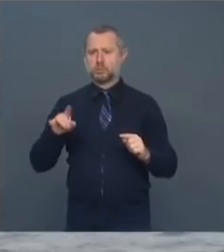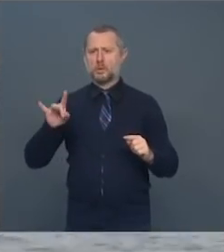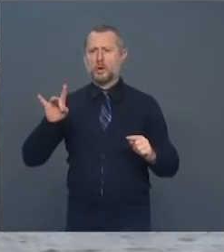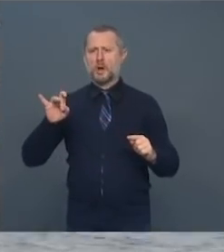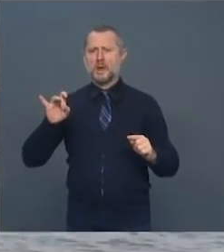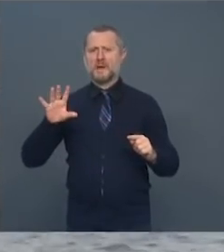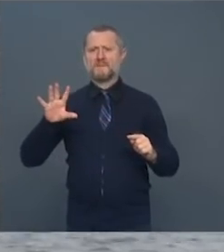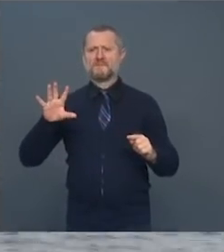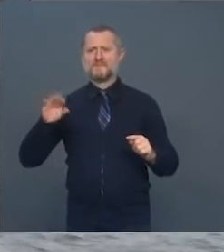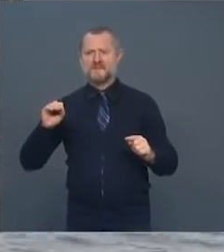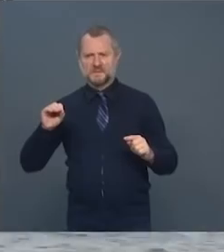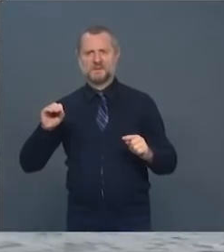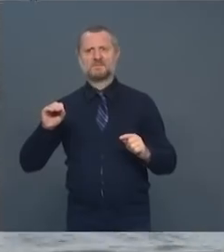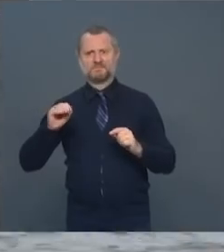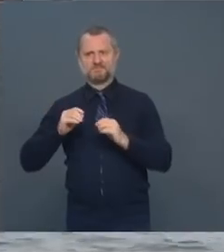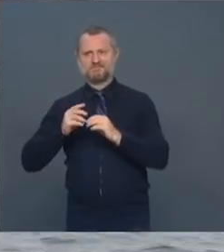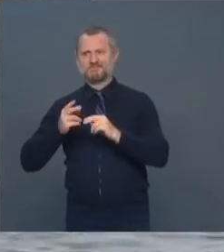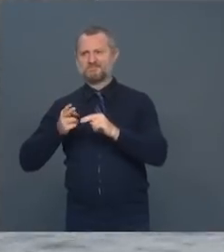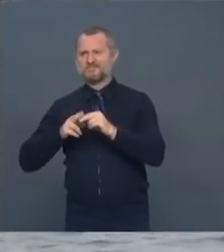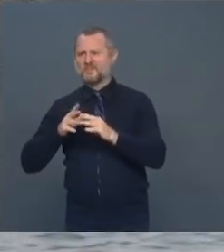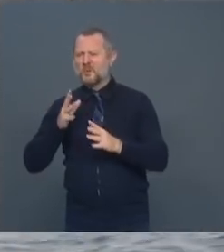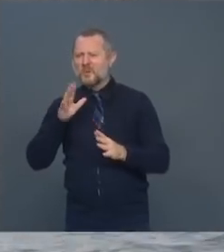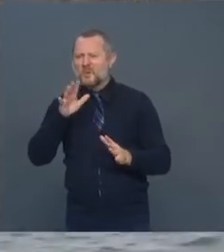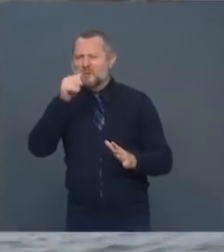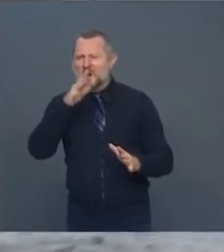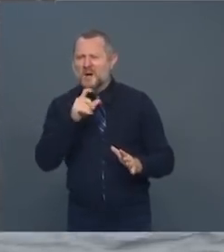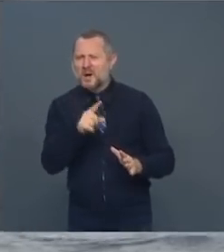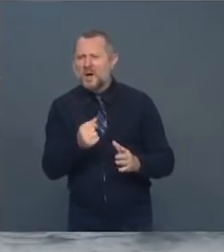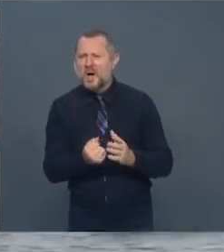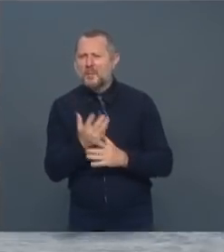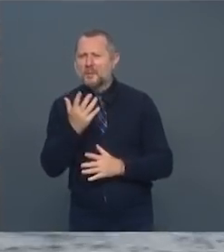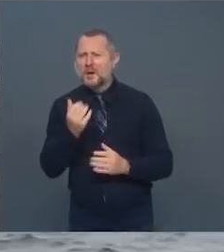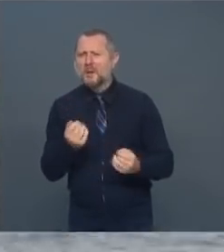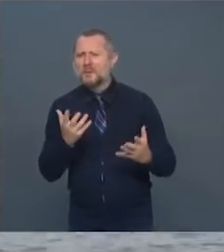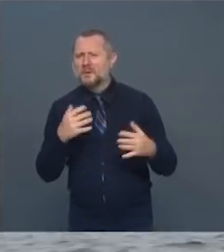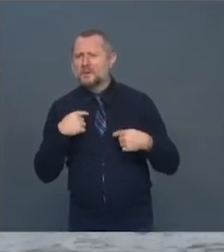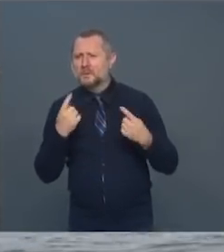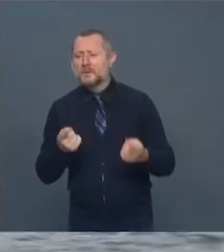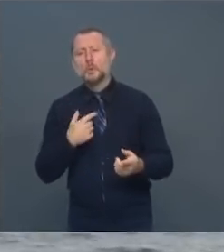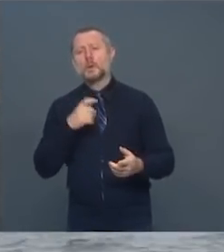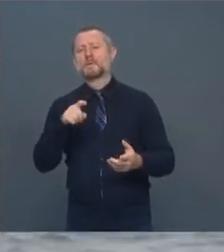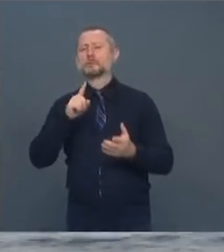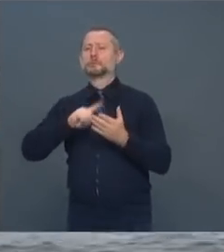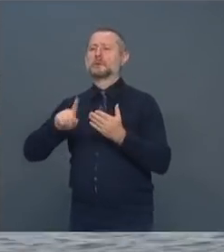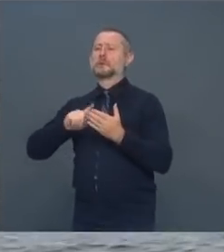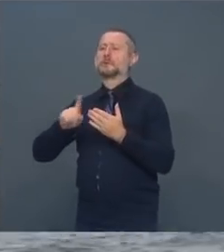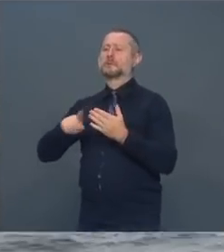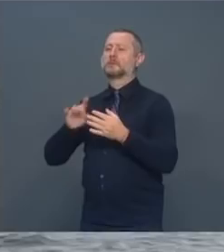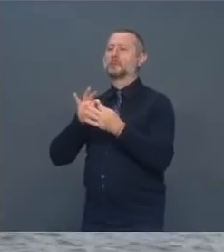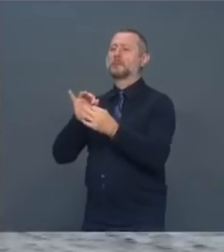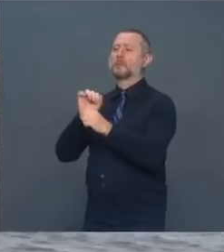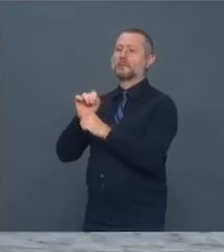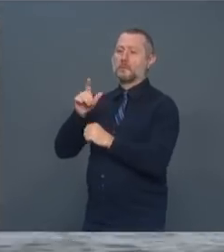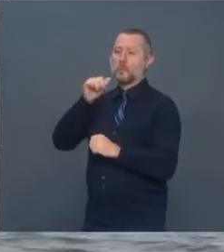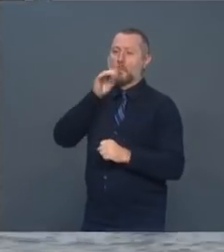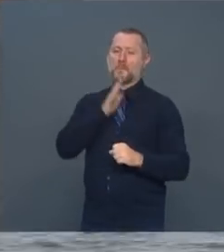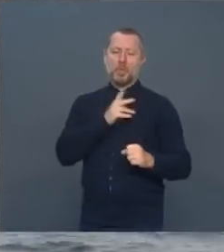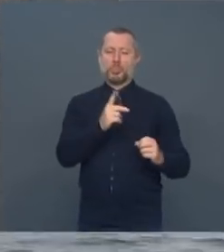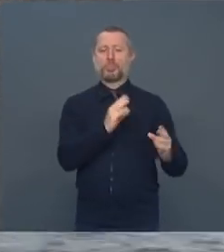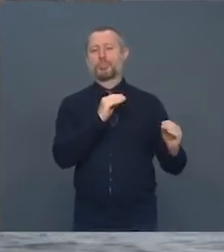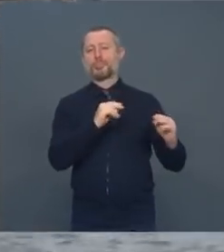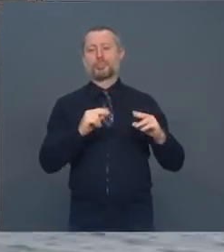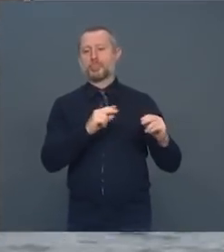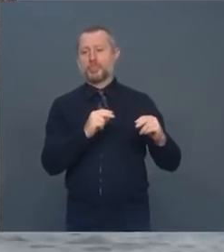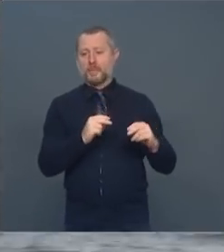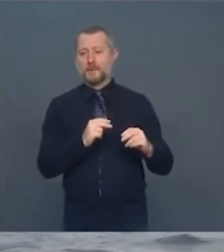I'll have to check where we are in the process. It's a permitting process, environmental review. We do it with the Army Corps of Engineers. Okay, we're going to circle this